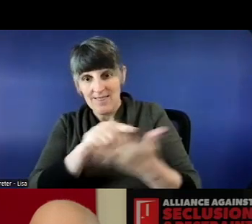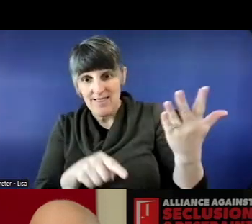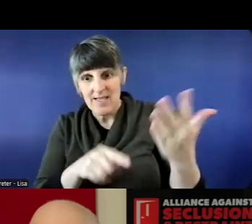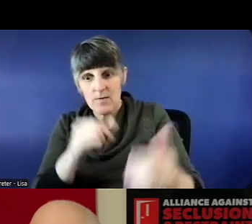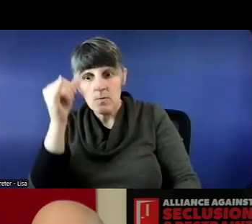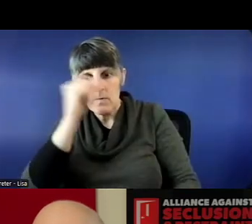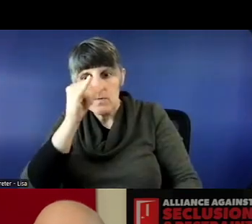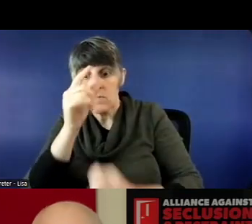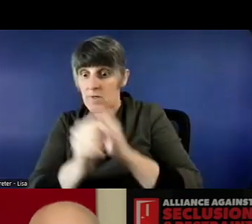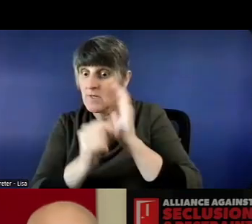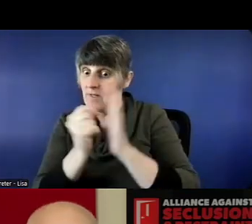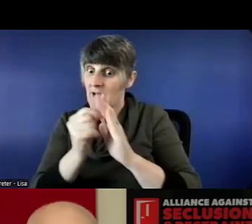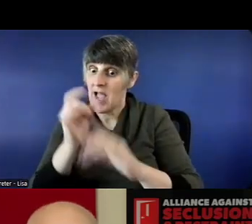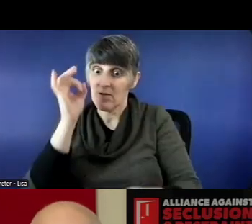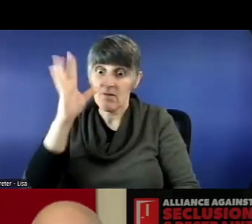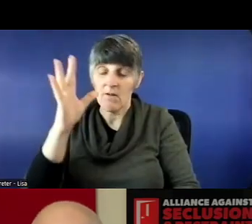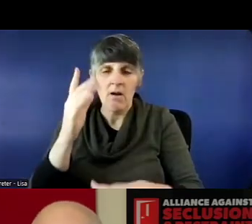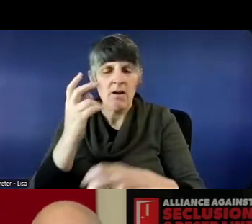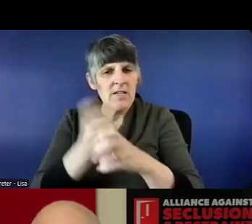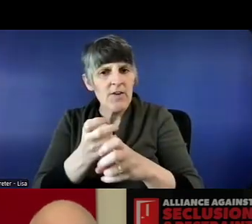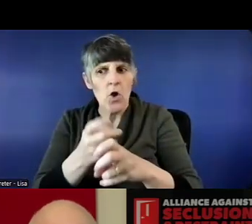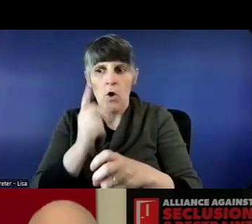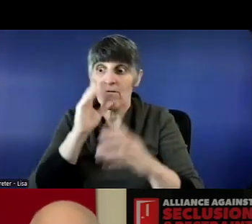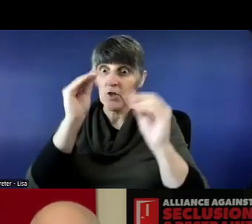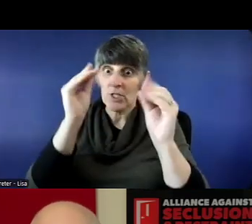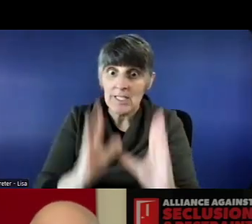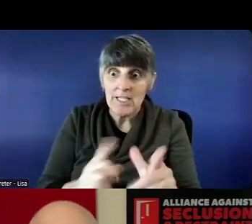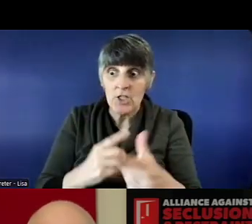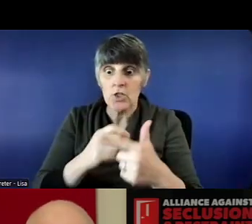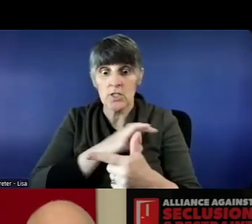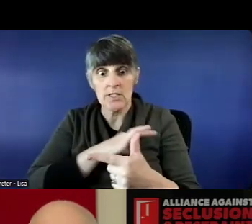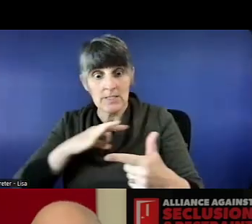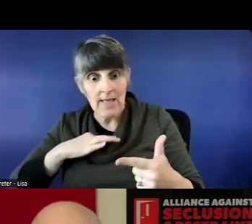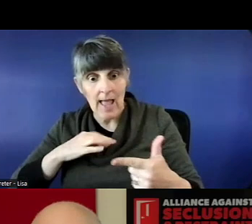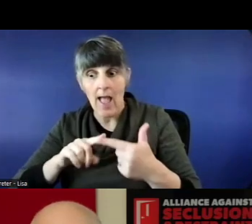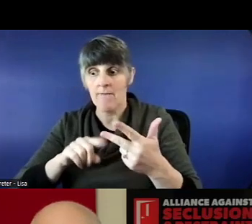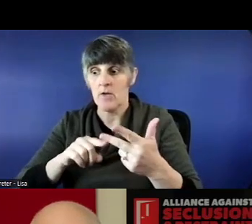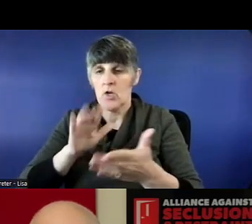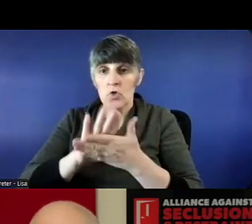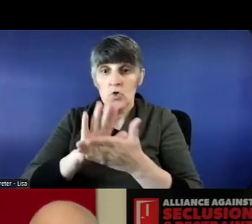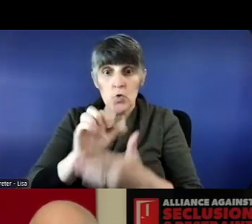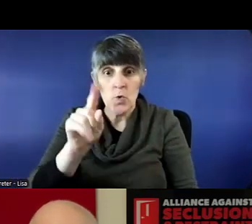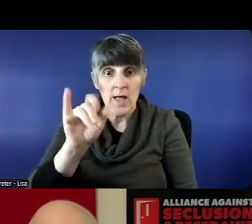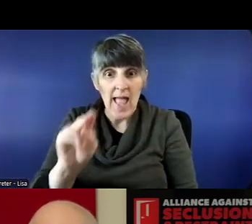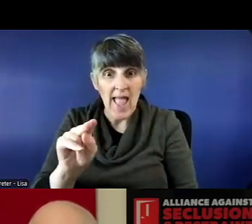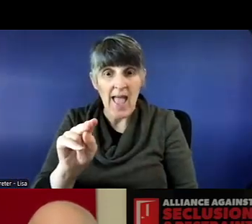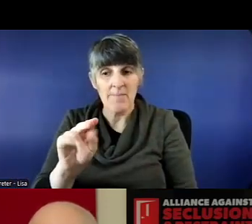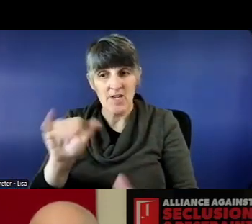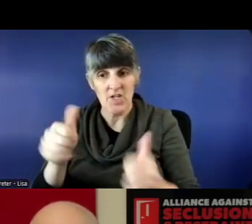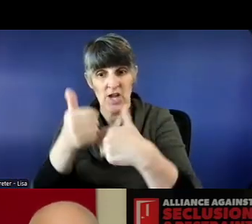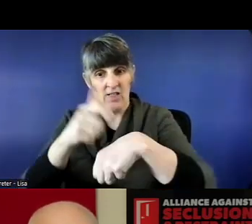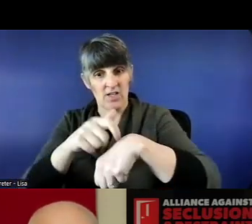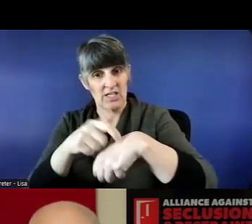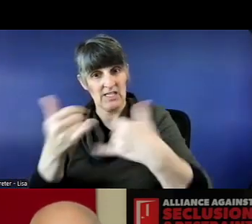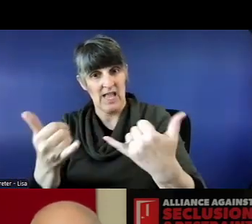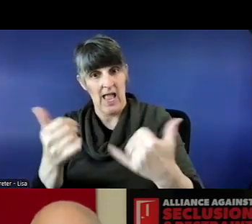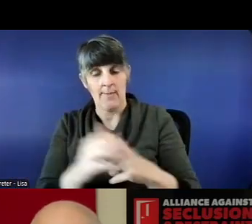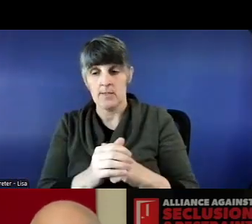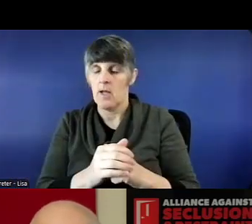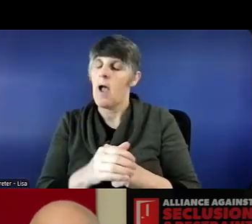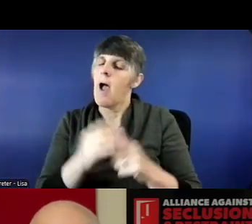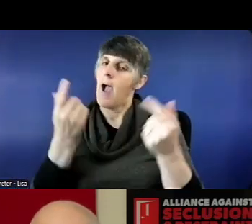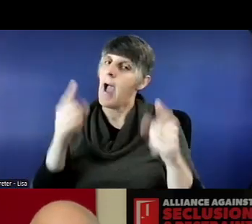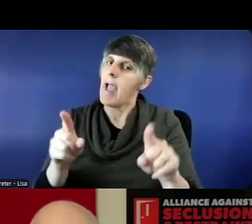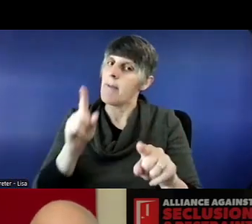difficult times. These are difficult times for teachers, for staff, for school administrators. However, I happen to have a